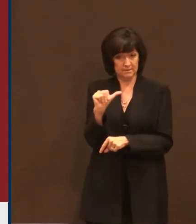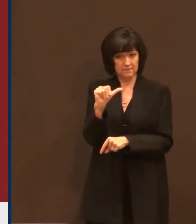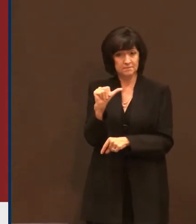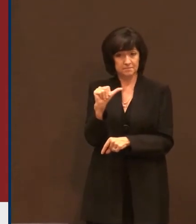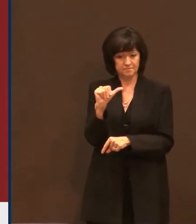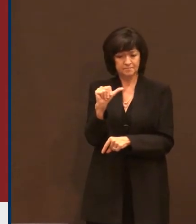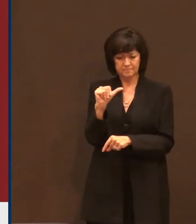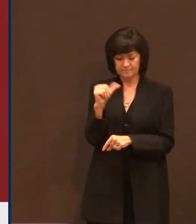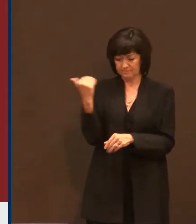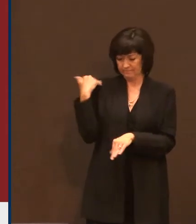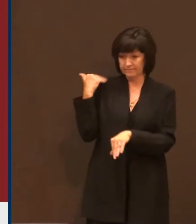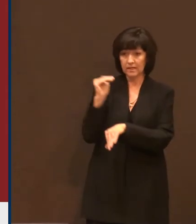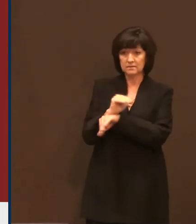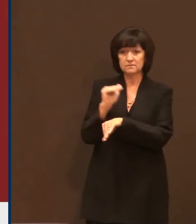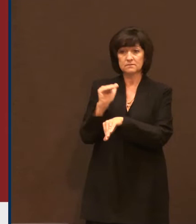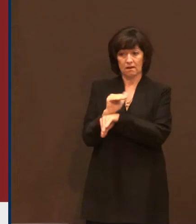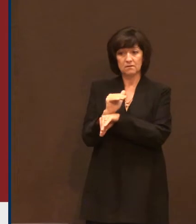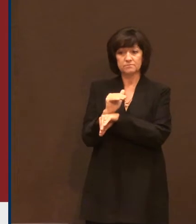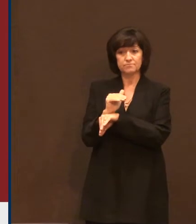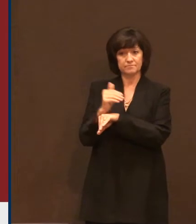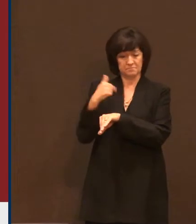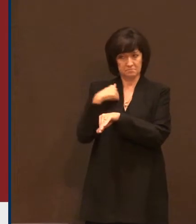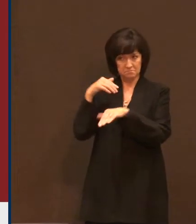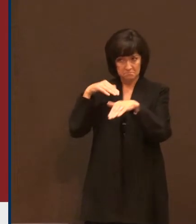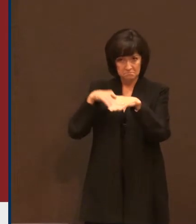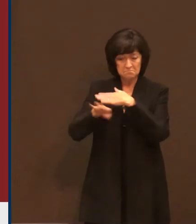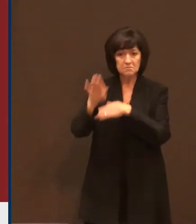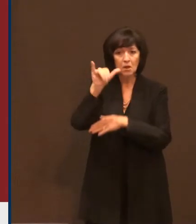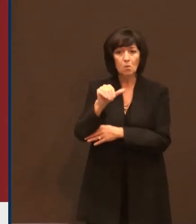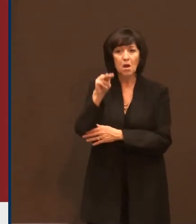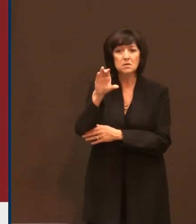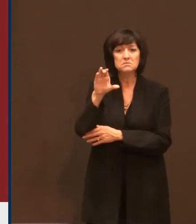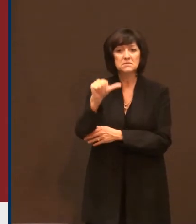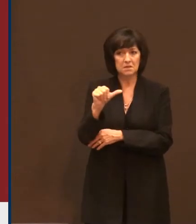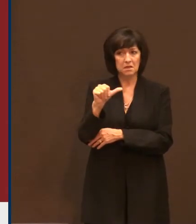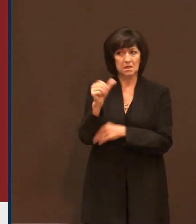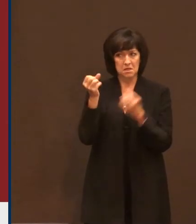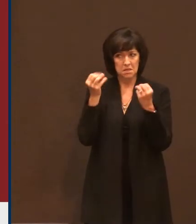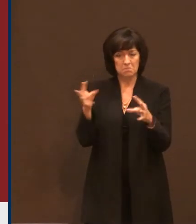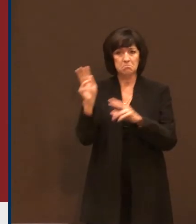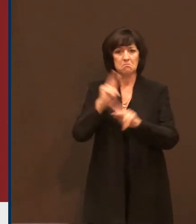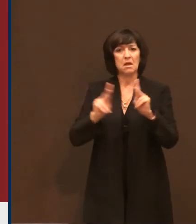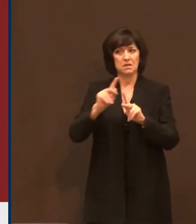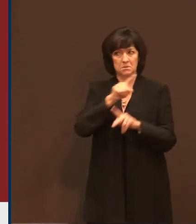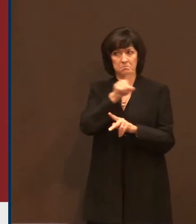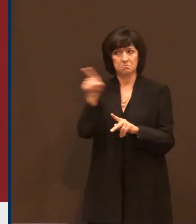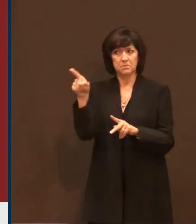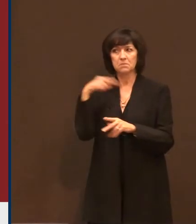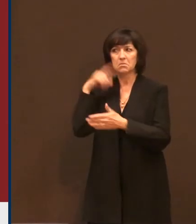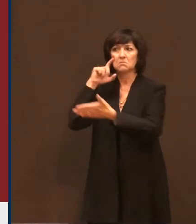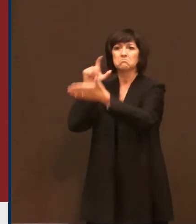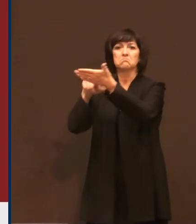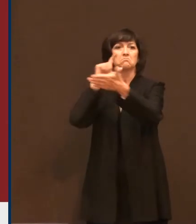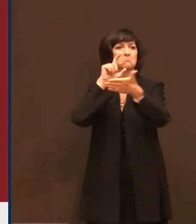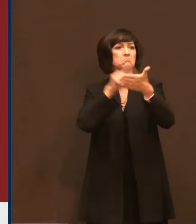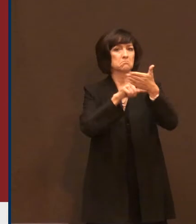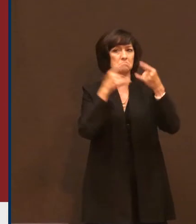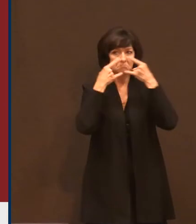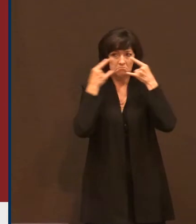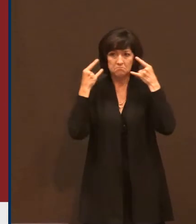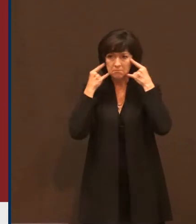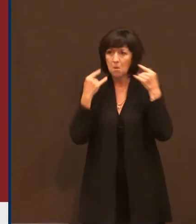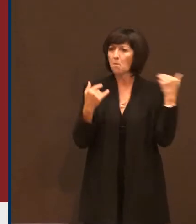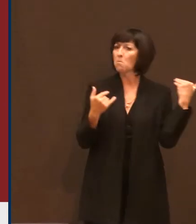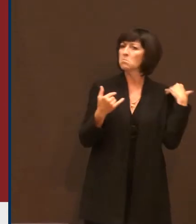YMCA last night, and I noticed particularly at the Y, many more people were wearing face coverings than previous trips to the Y. Made